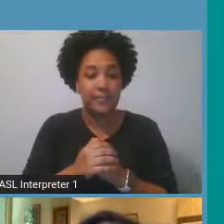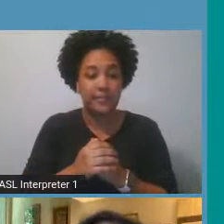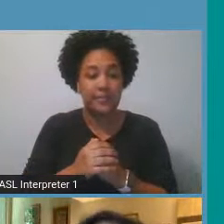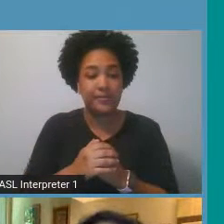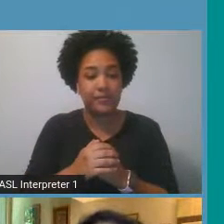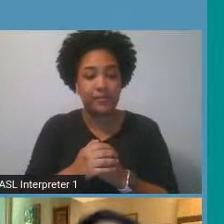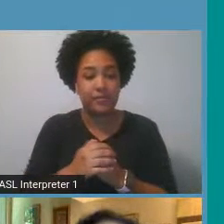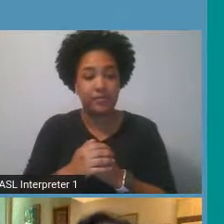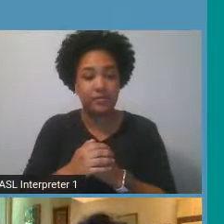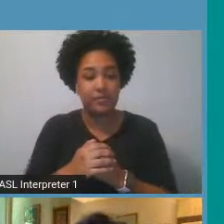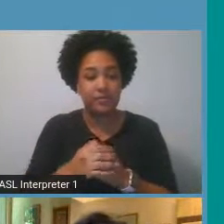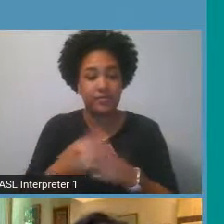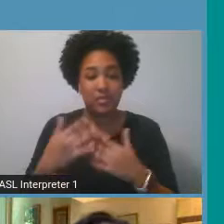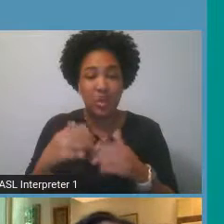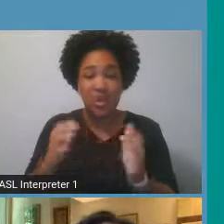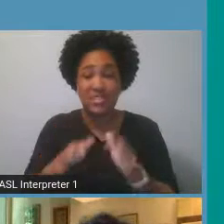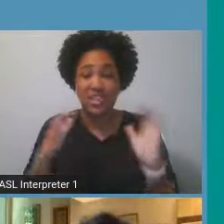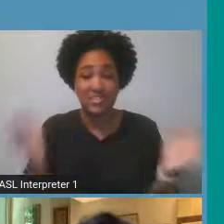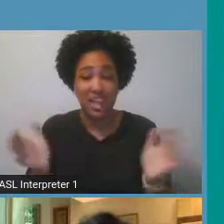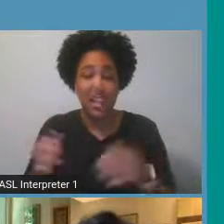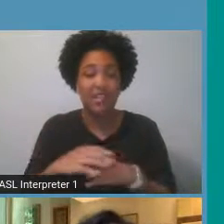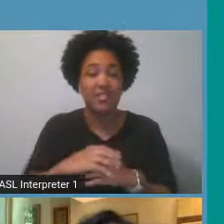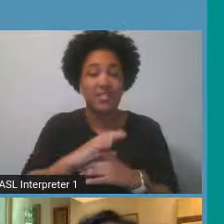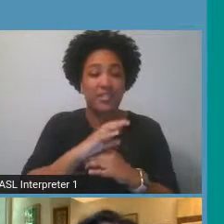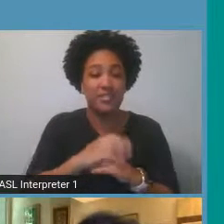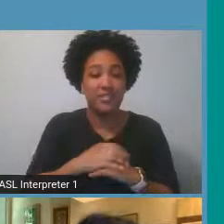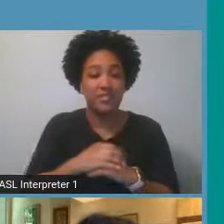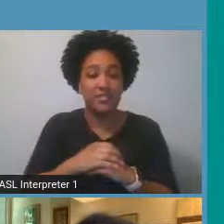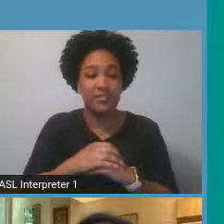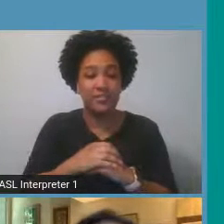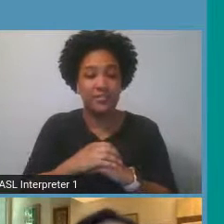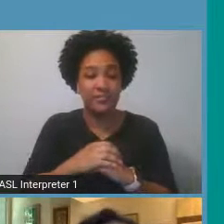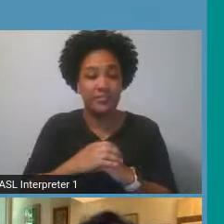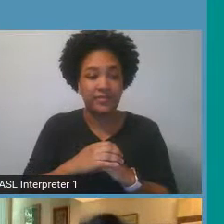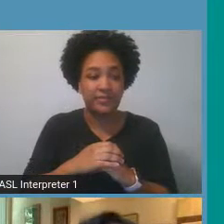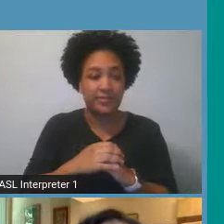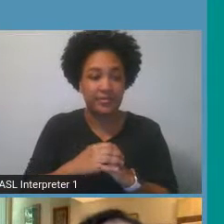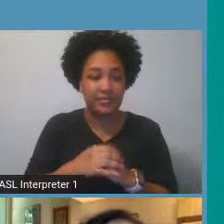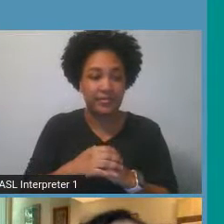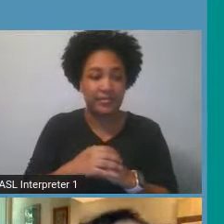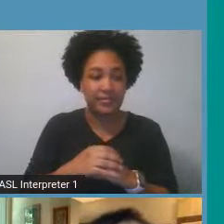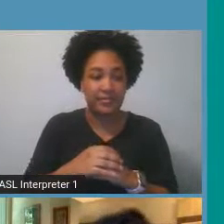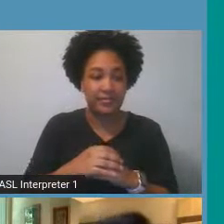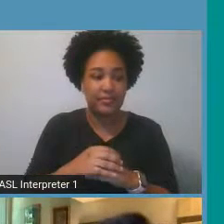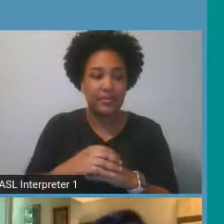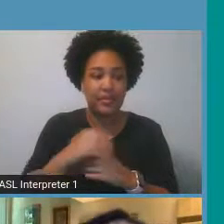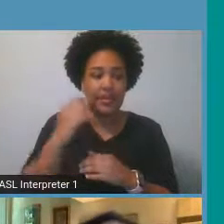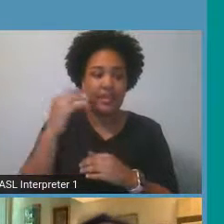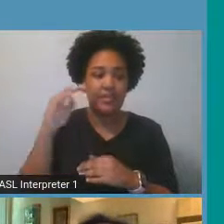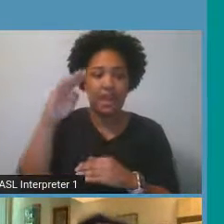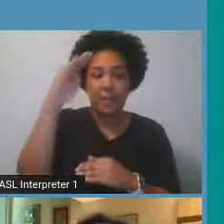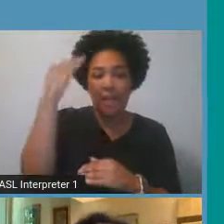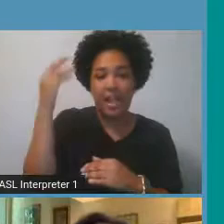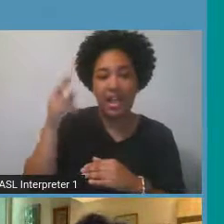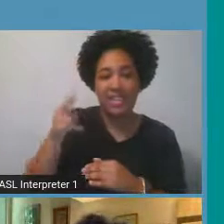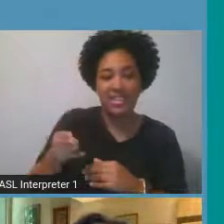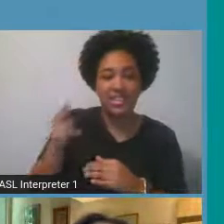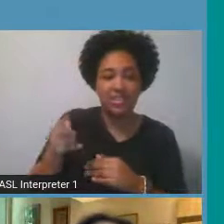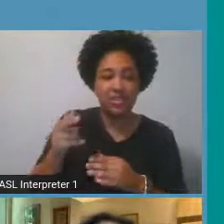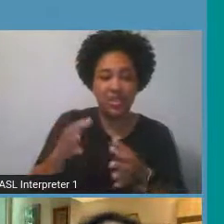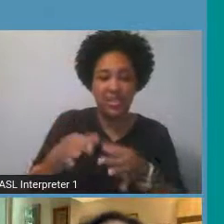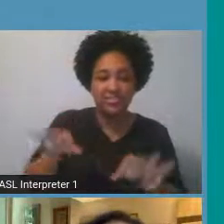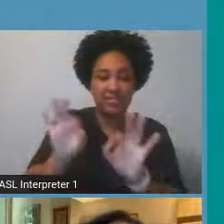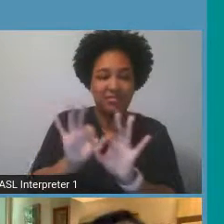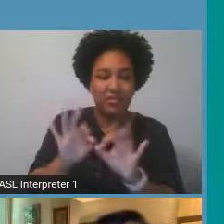of African-American cultural history that was chronicled during the 1950s and